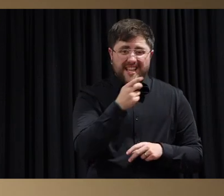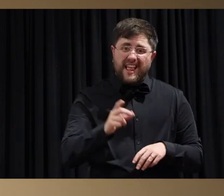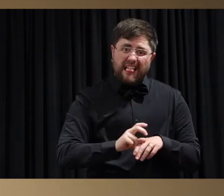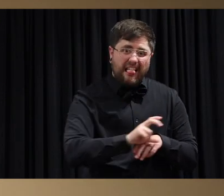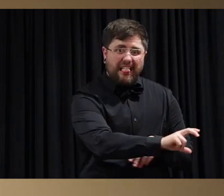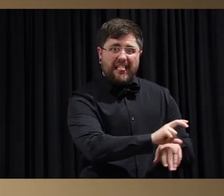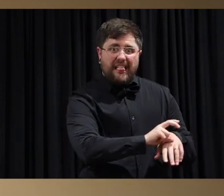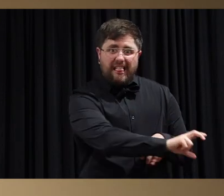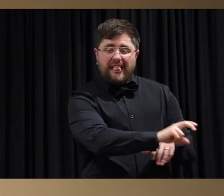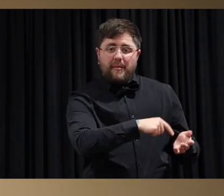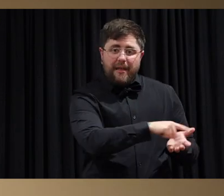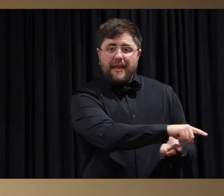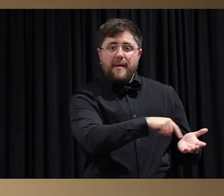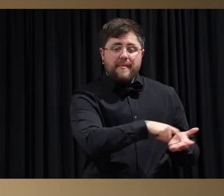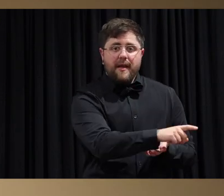that,